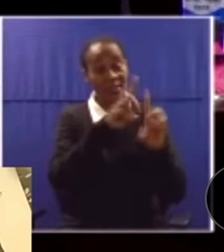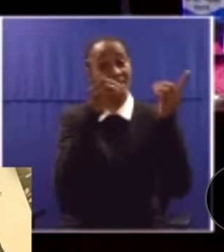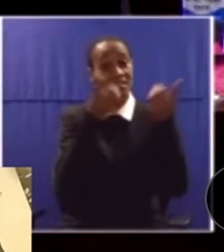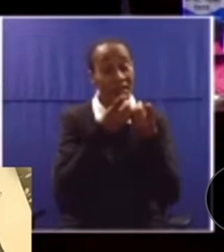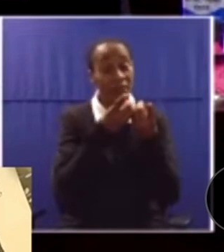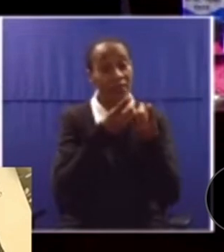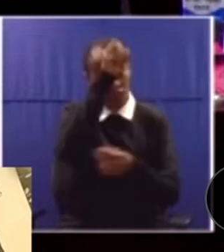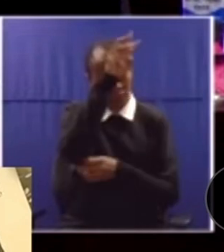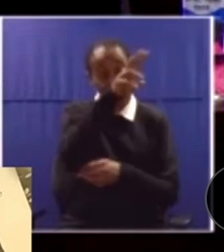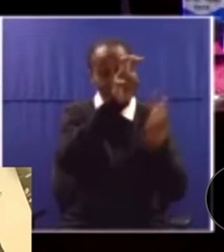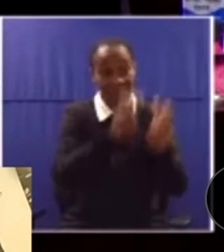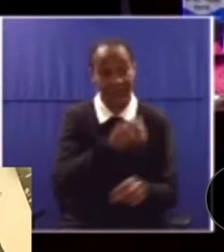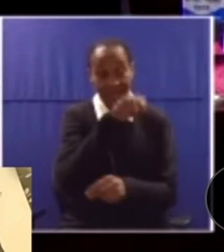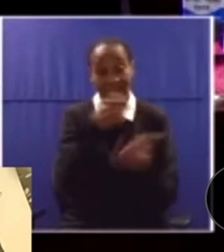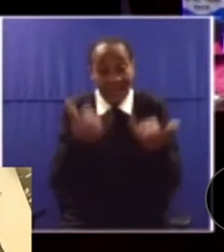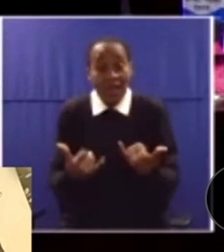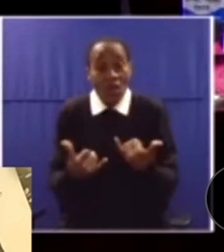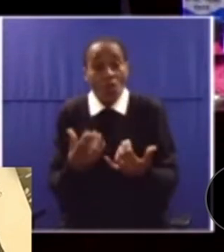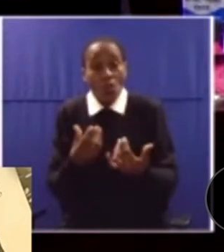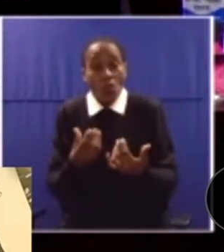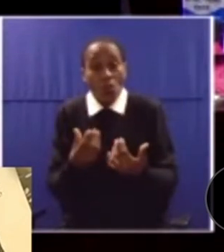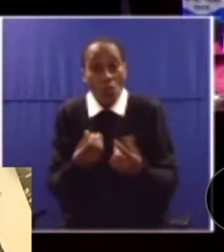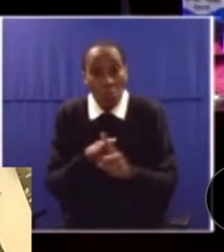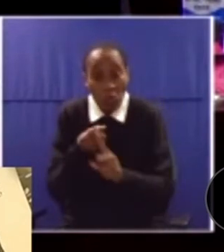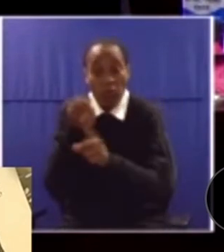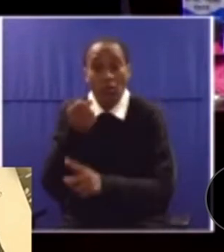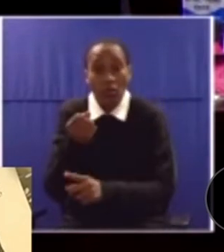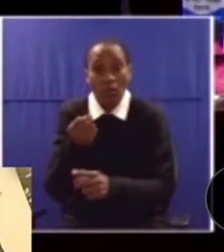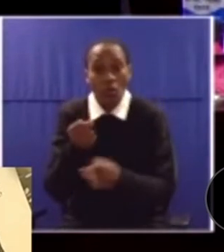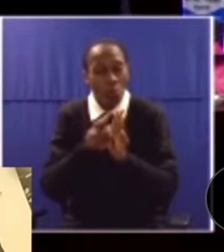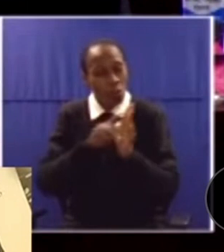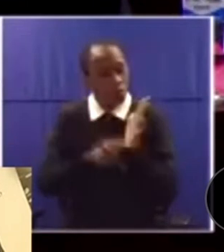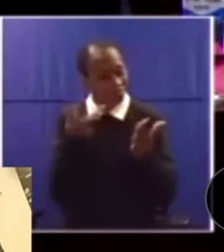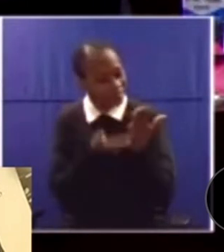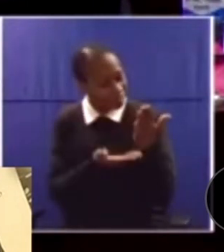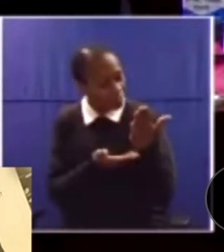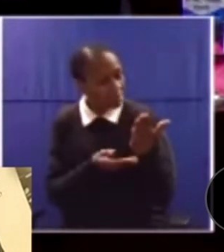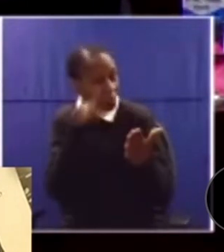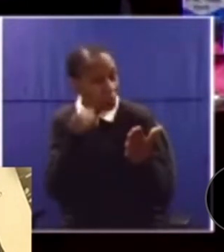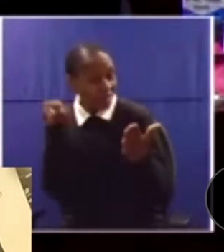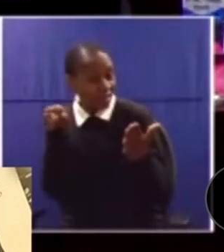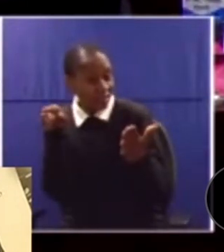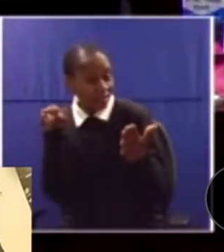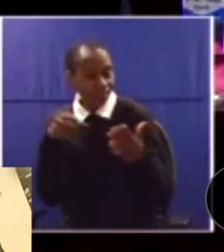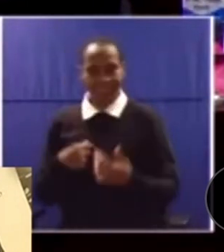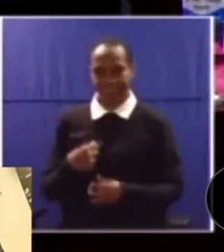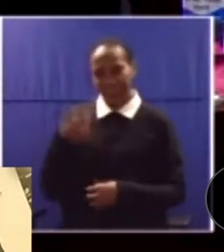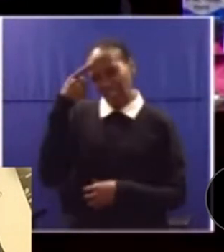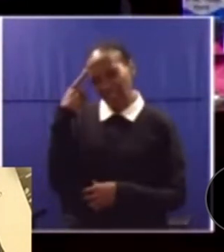Resources and Energy currently pursues is the correct policy, And I think for that, there is a